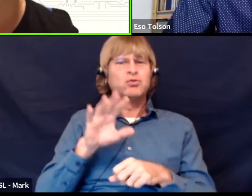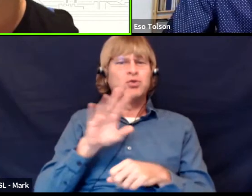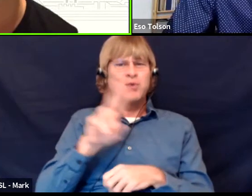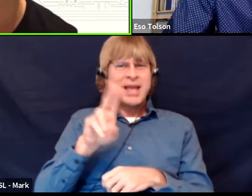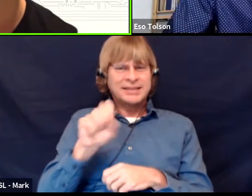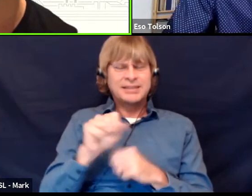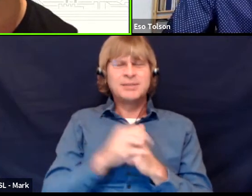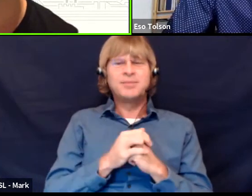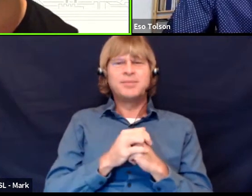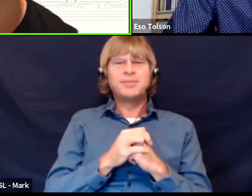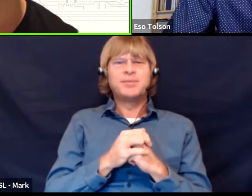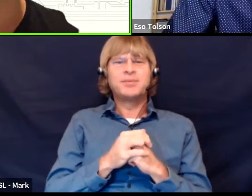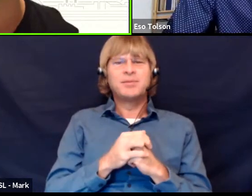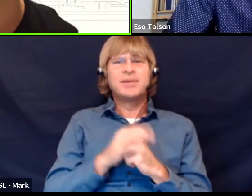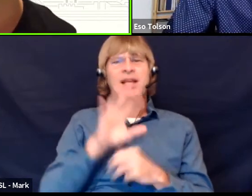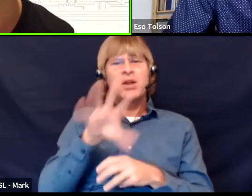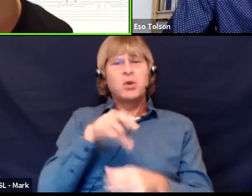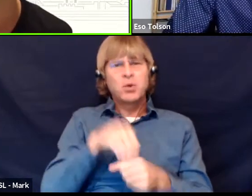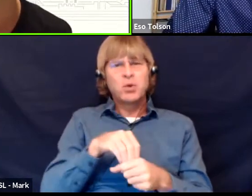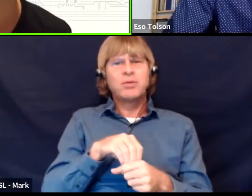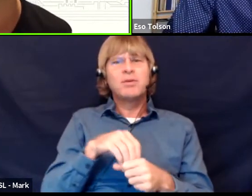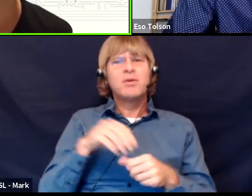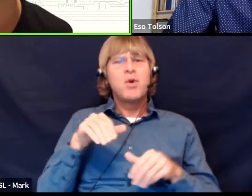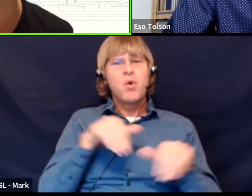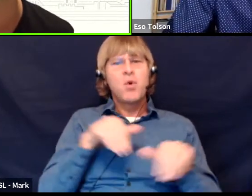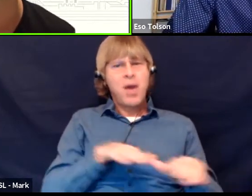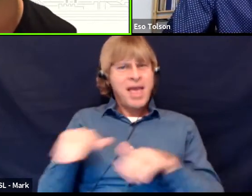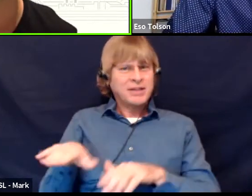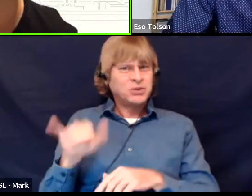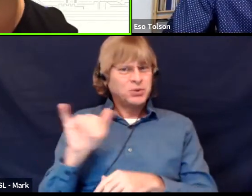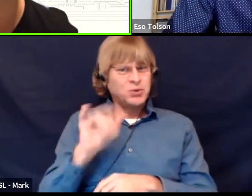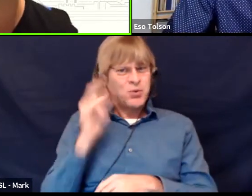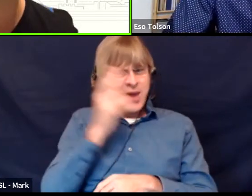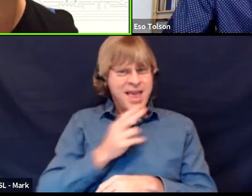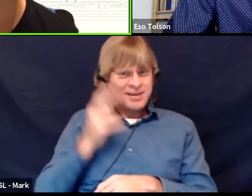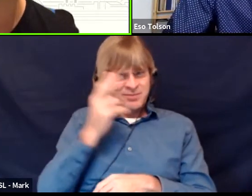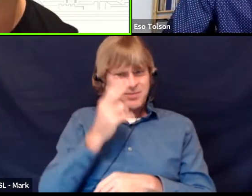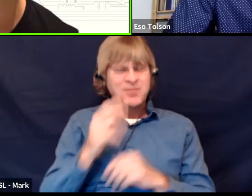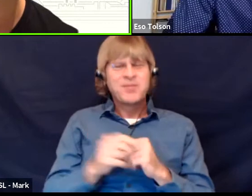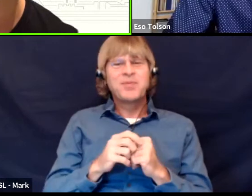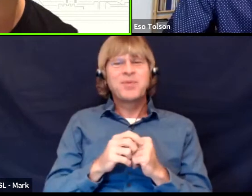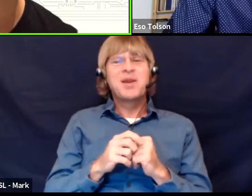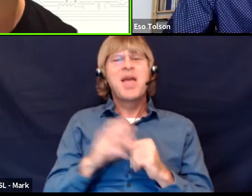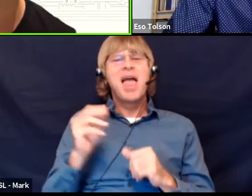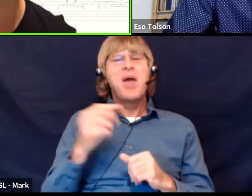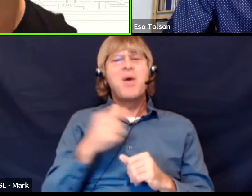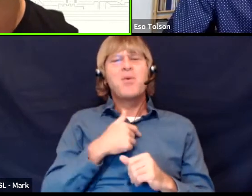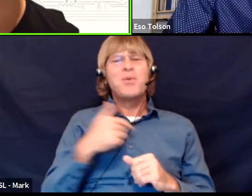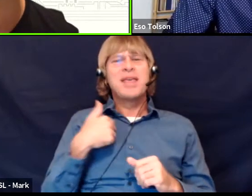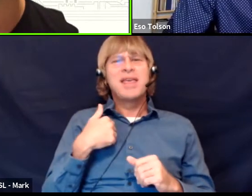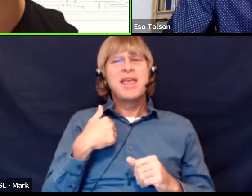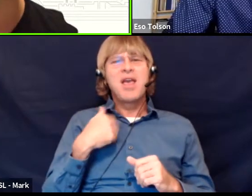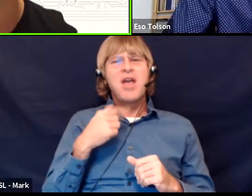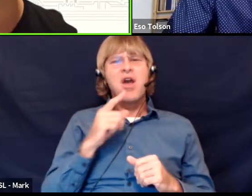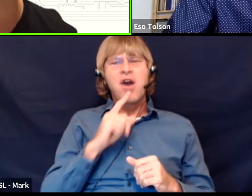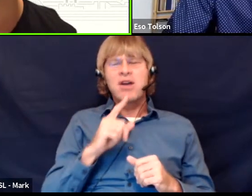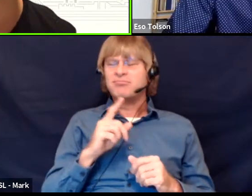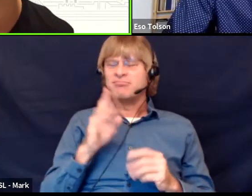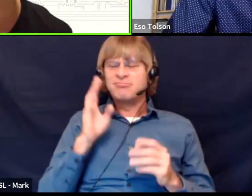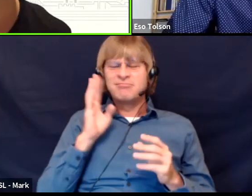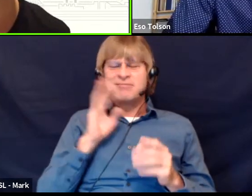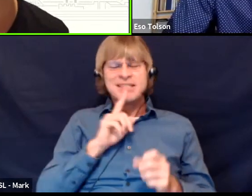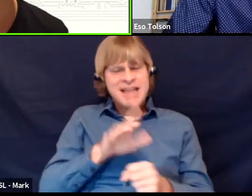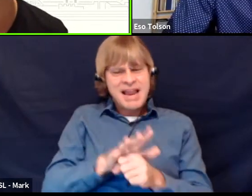United States, including Hawaii, actually. So that's a fun fact. But we are dedicated